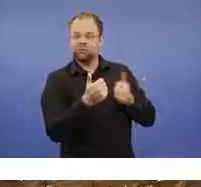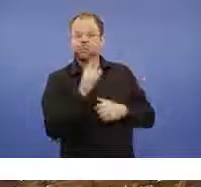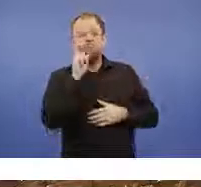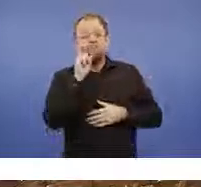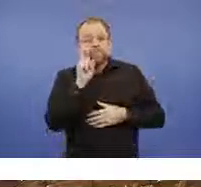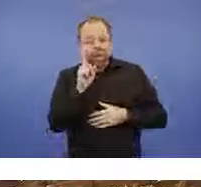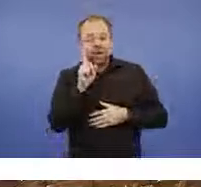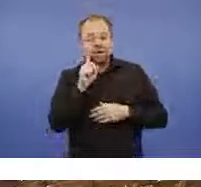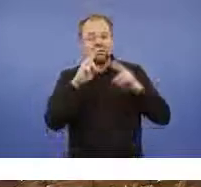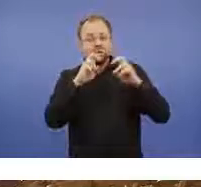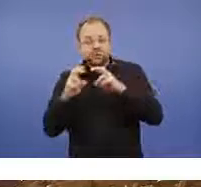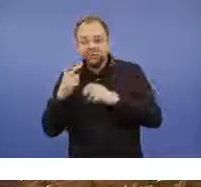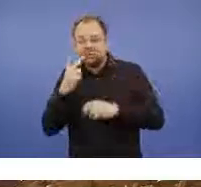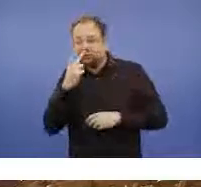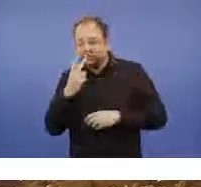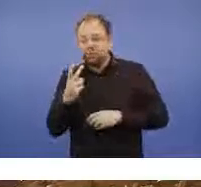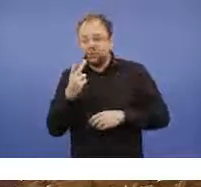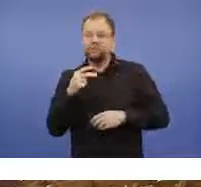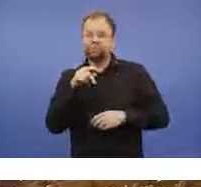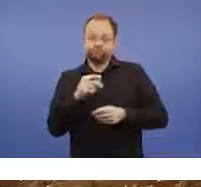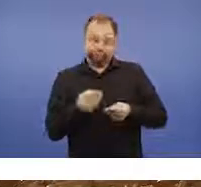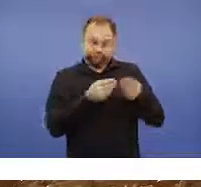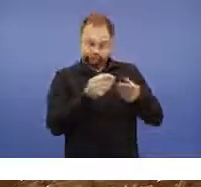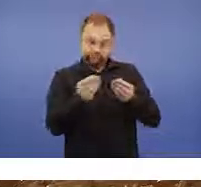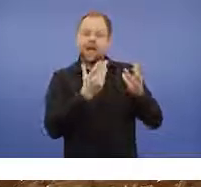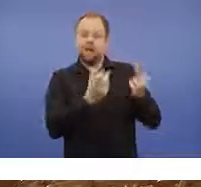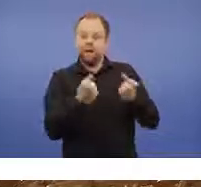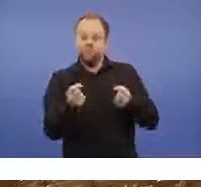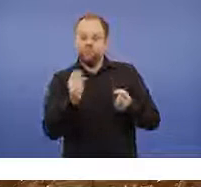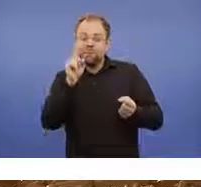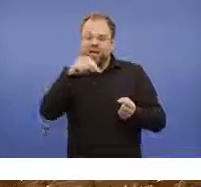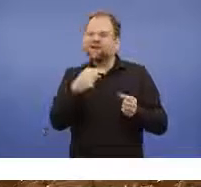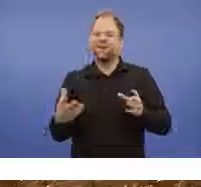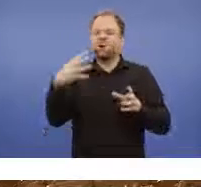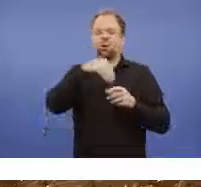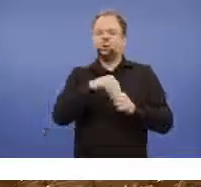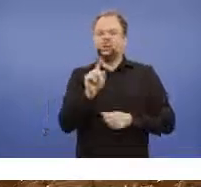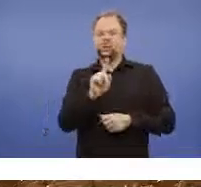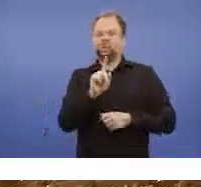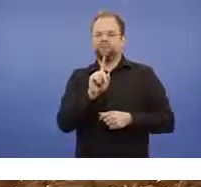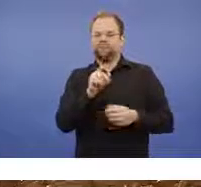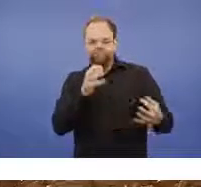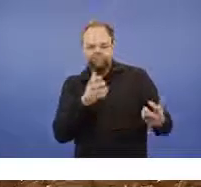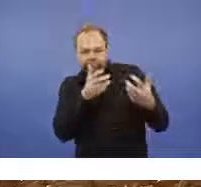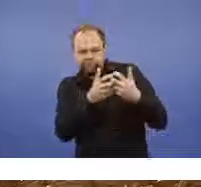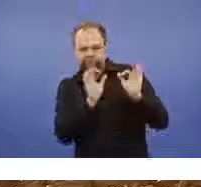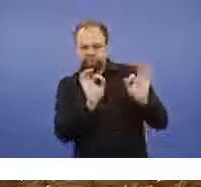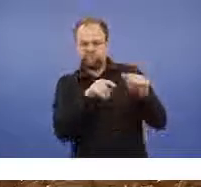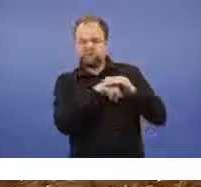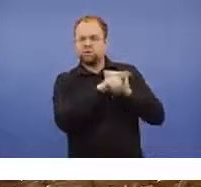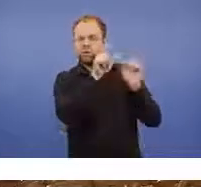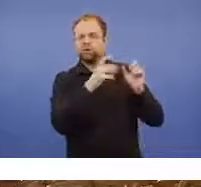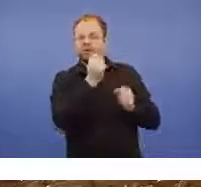as inaccessible and unaffordable transportation. There is no rehabilitation service nor